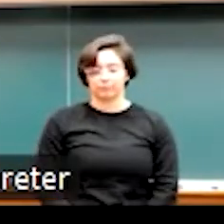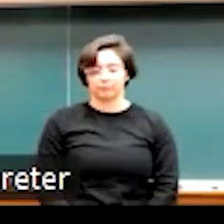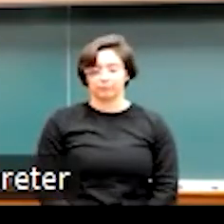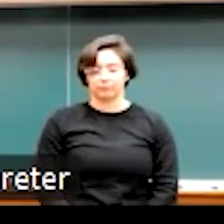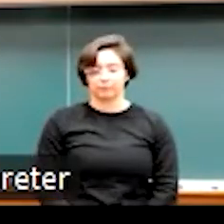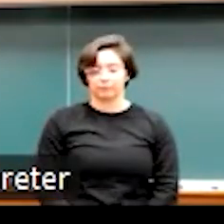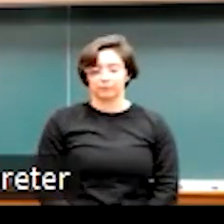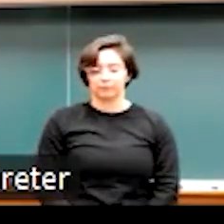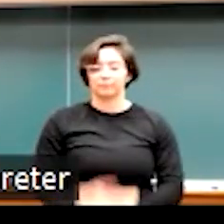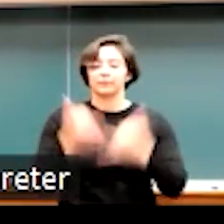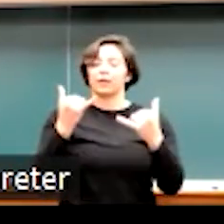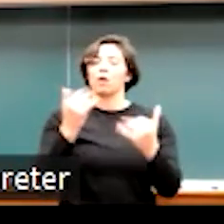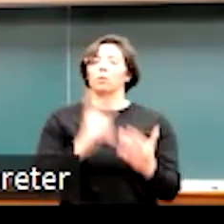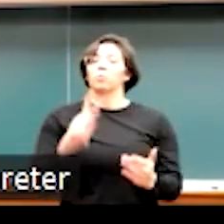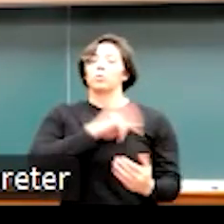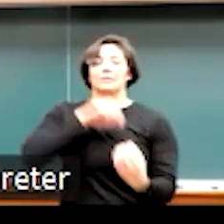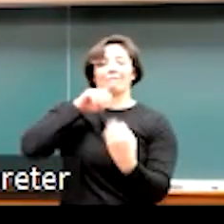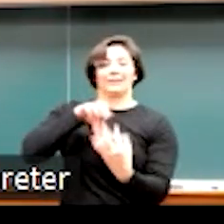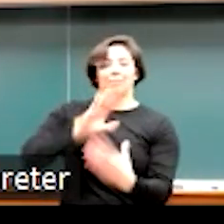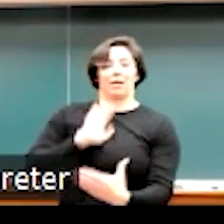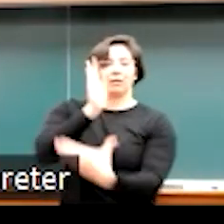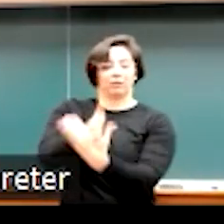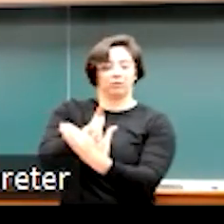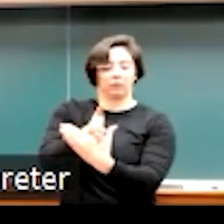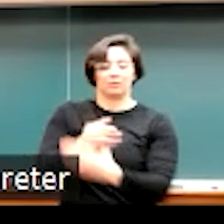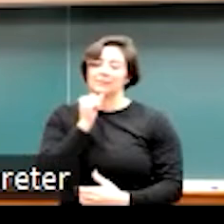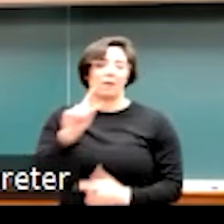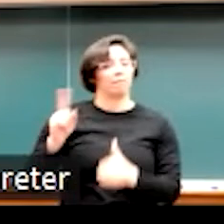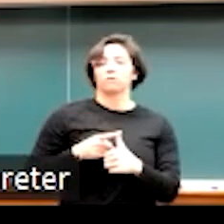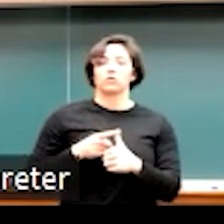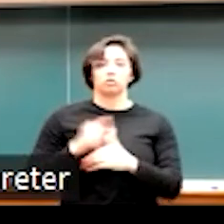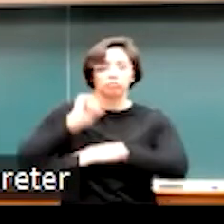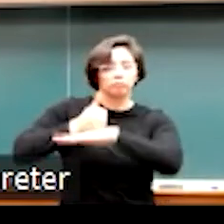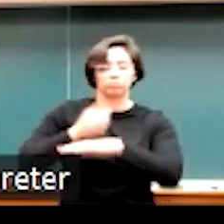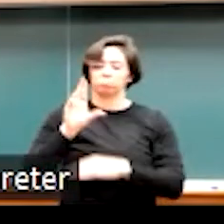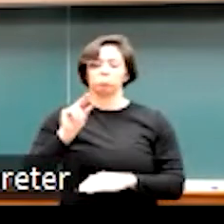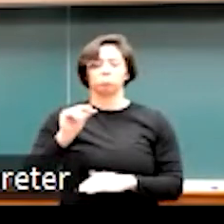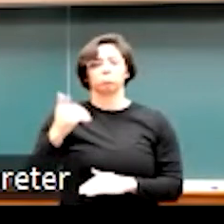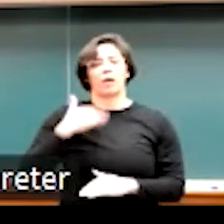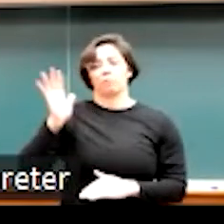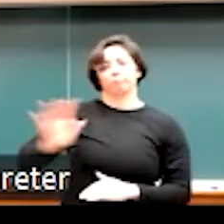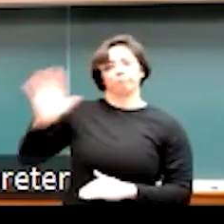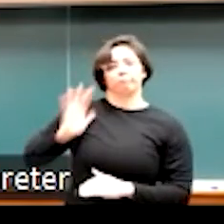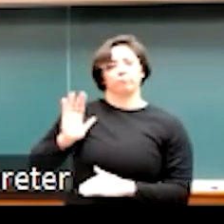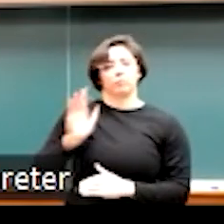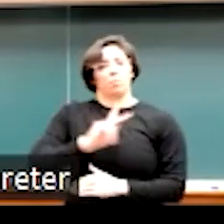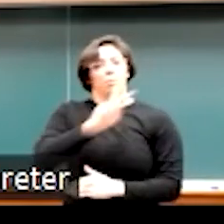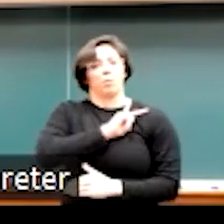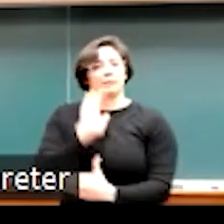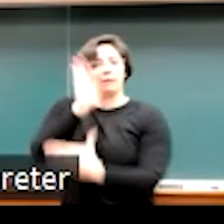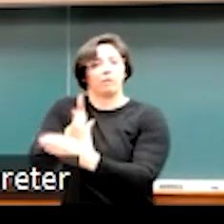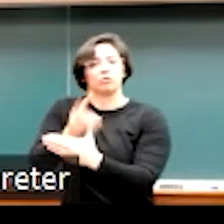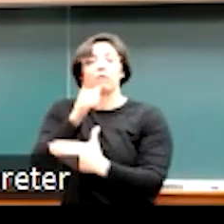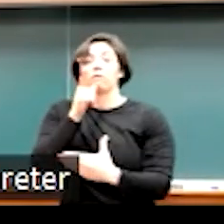And now I want to talk to you about personalized feedback interventions. This is not the first one we've done. We actually did a personalized feedback intervention